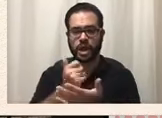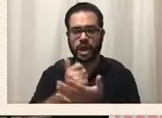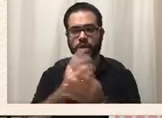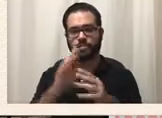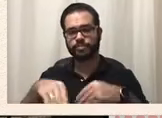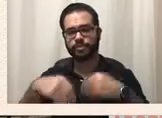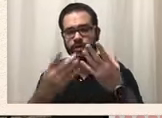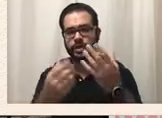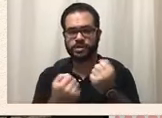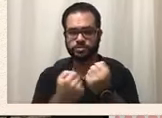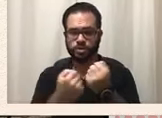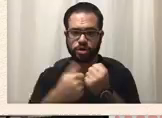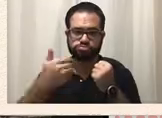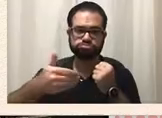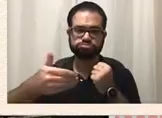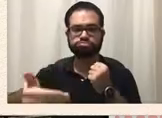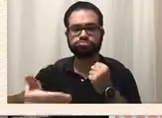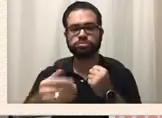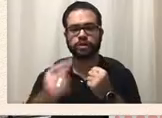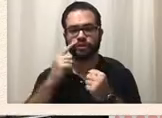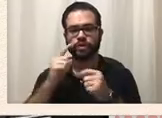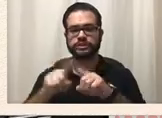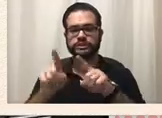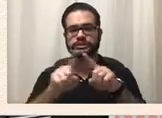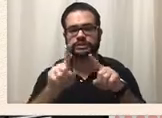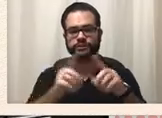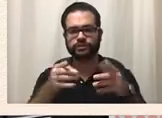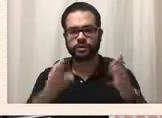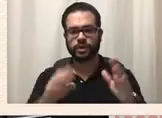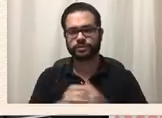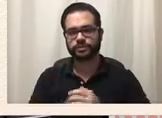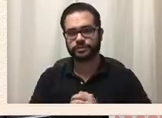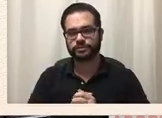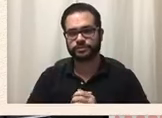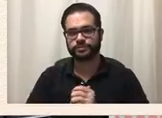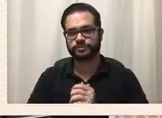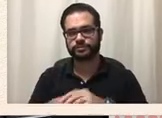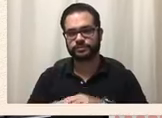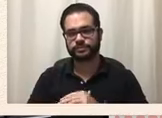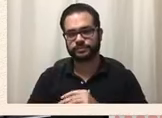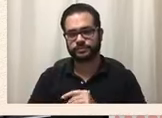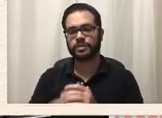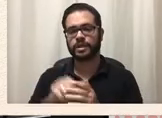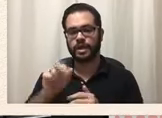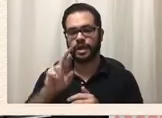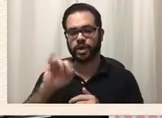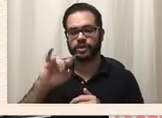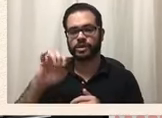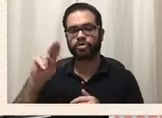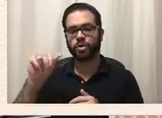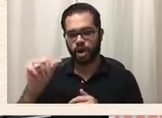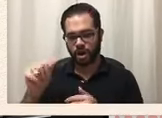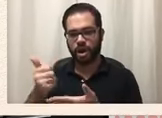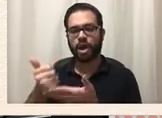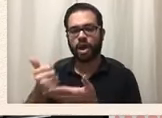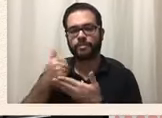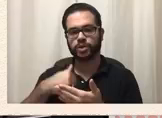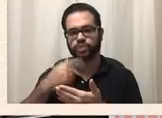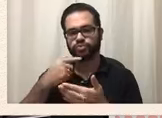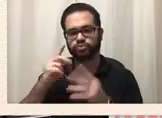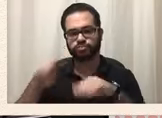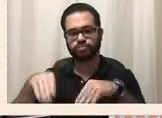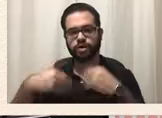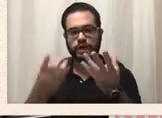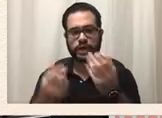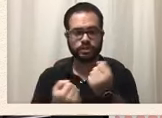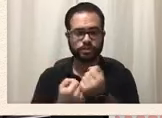in many different ways. Arizona has helped me there, providing support to teachers and students for